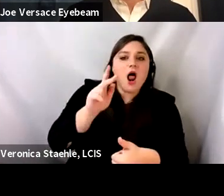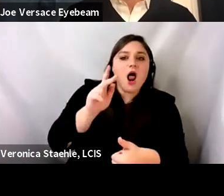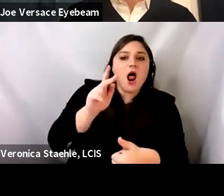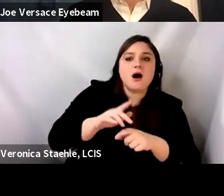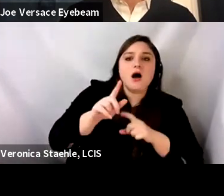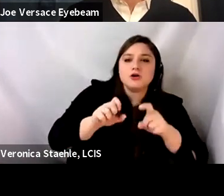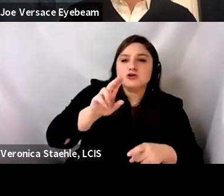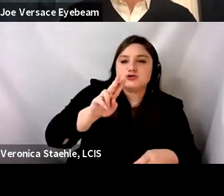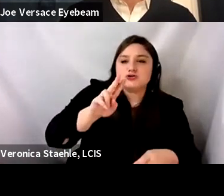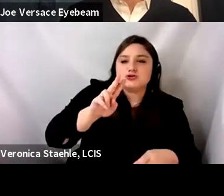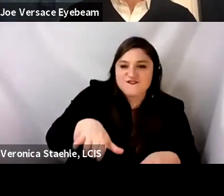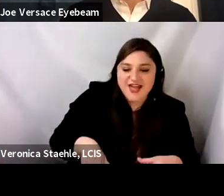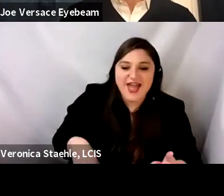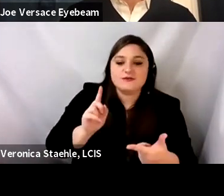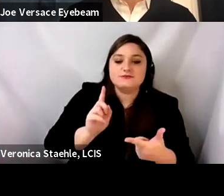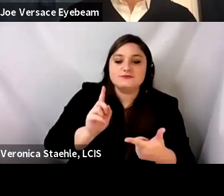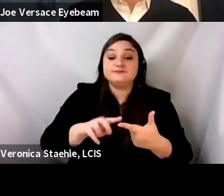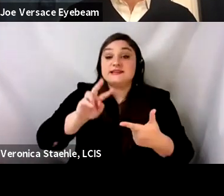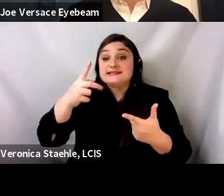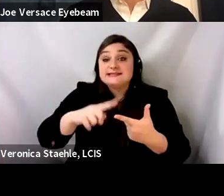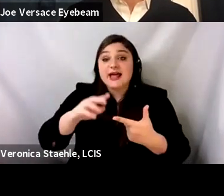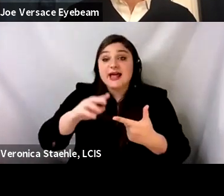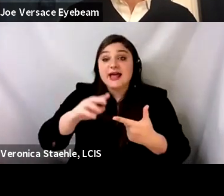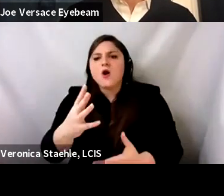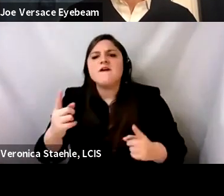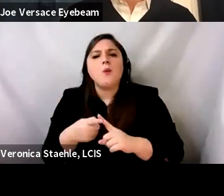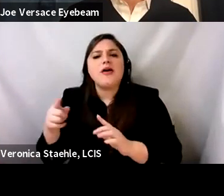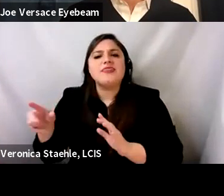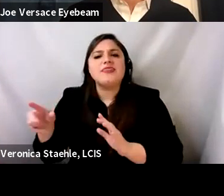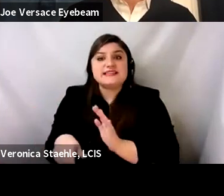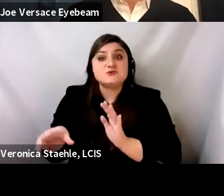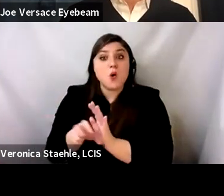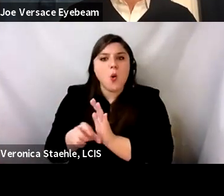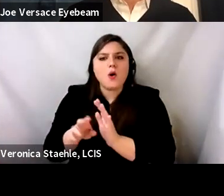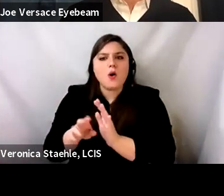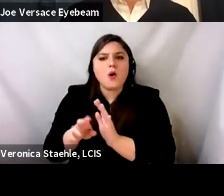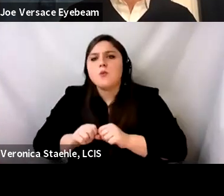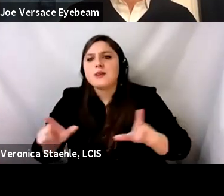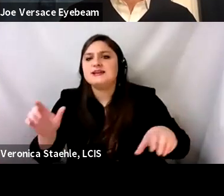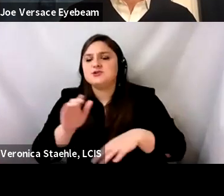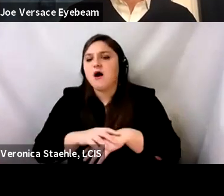when the recording of this session will be posted on DCA's website,